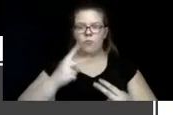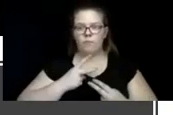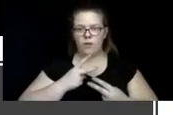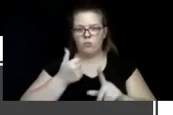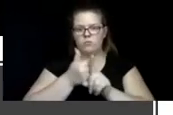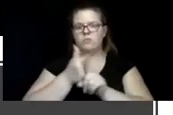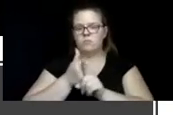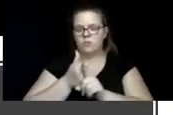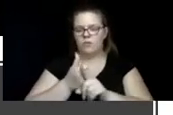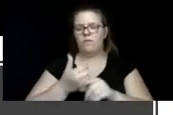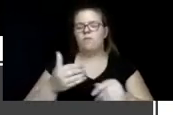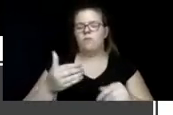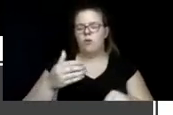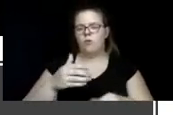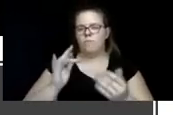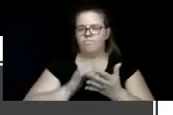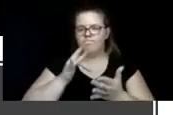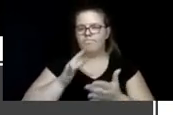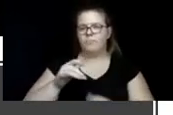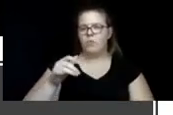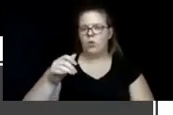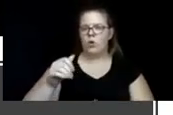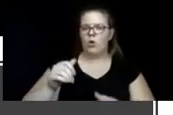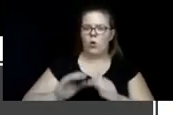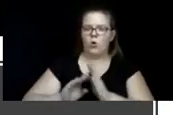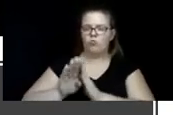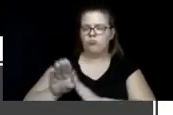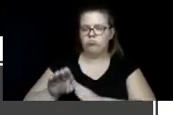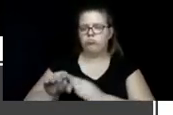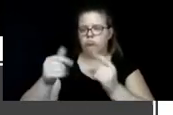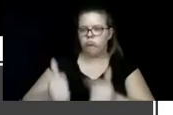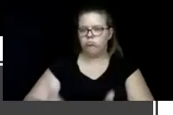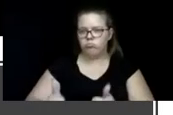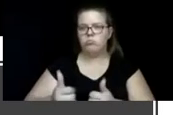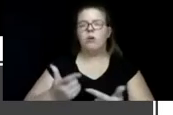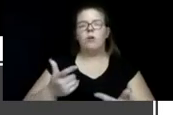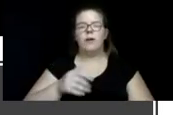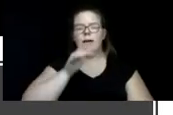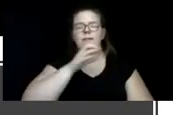using aggression. This is not age specific, and we would welcome elders if appropriate."